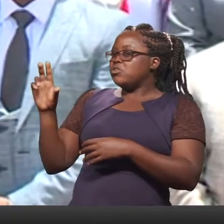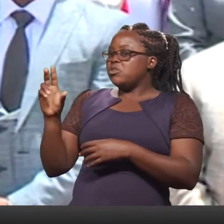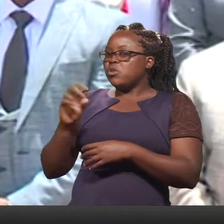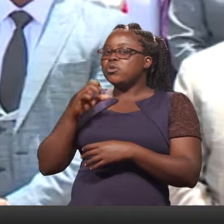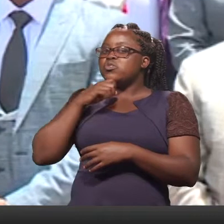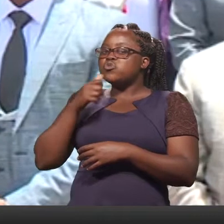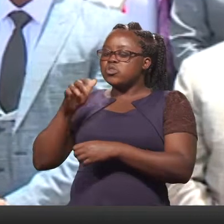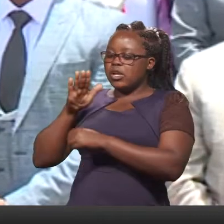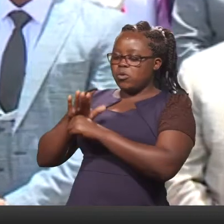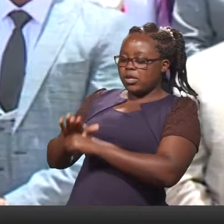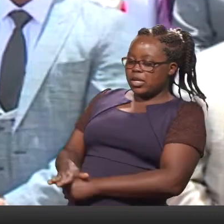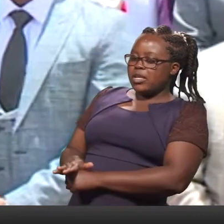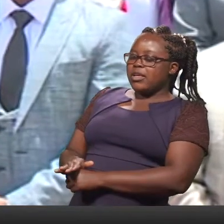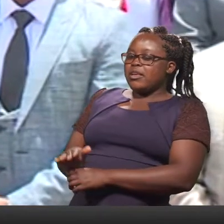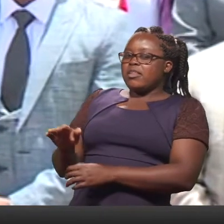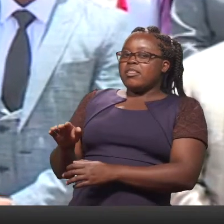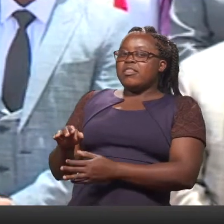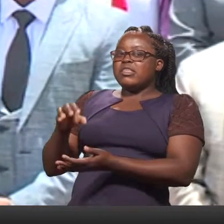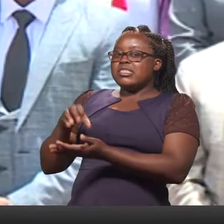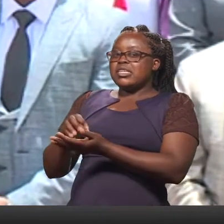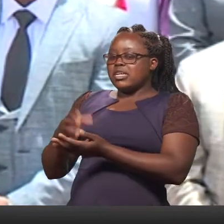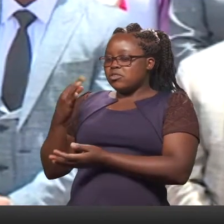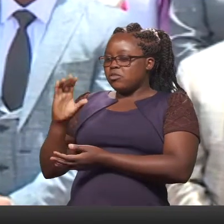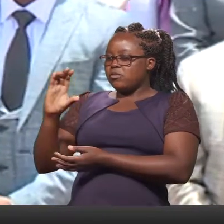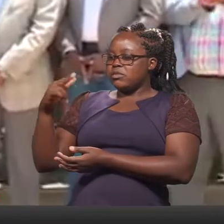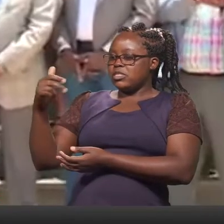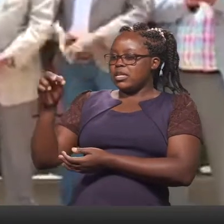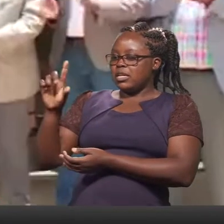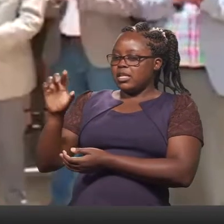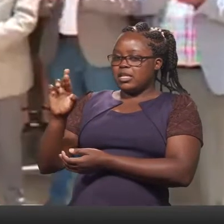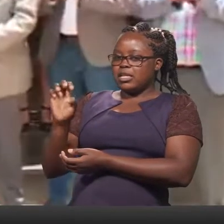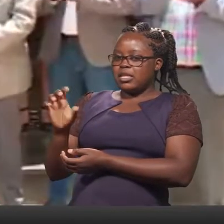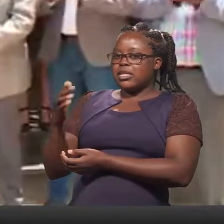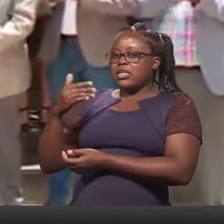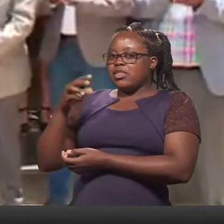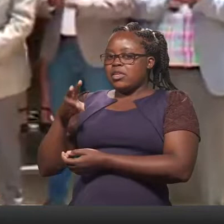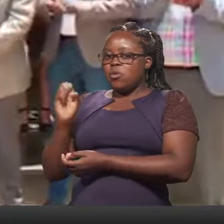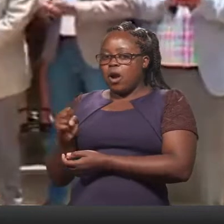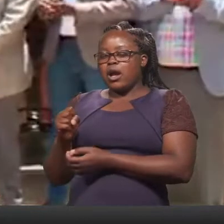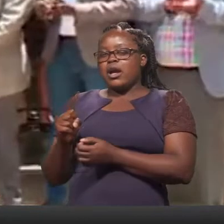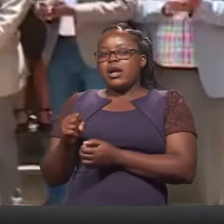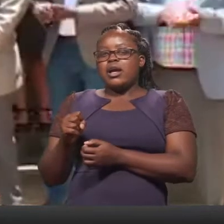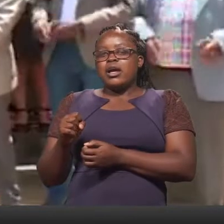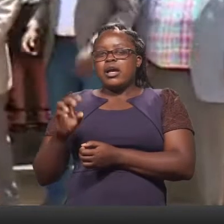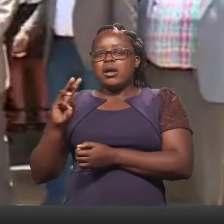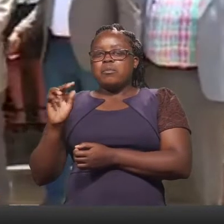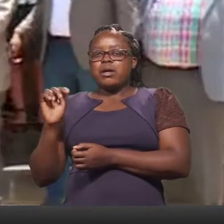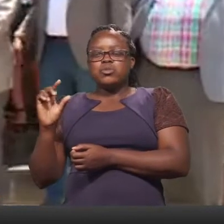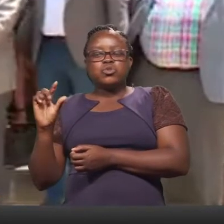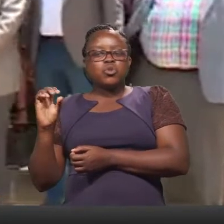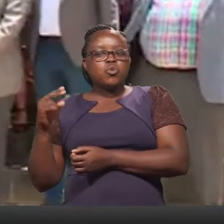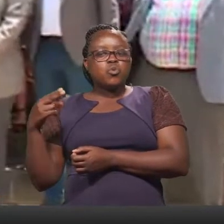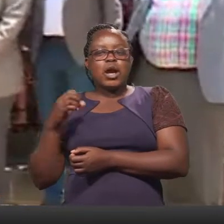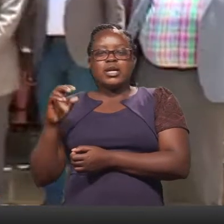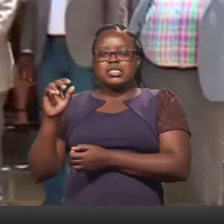is not in any way to downgrade the status of Charles Matoke. Mochogu alikuwa na menyana na Charles Matoke